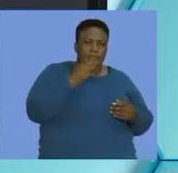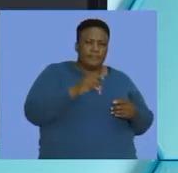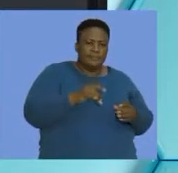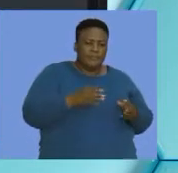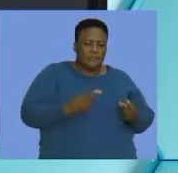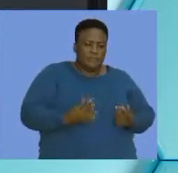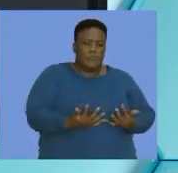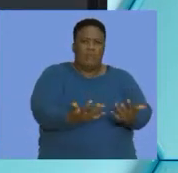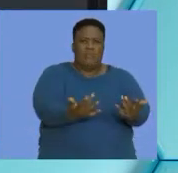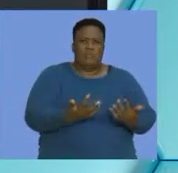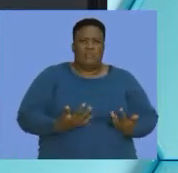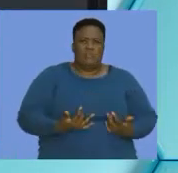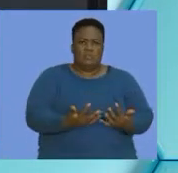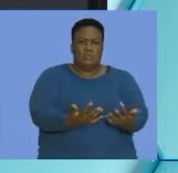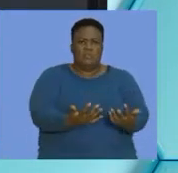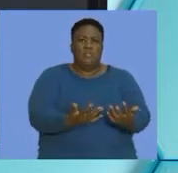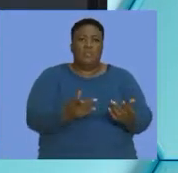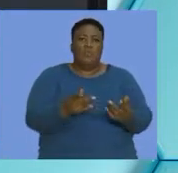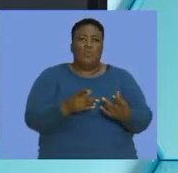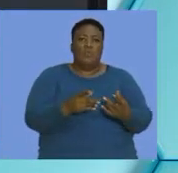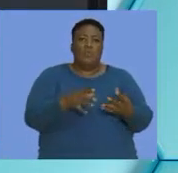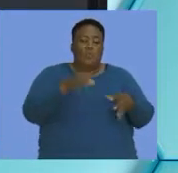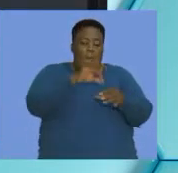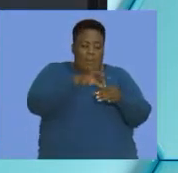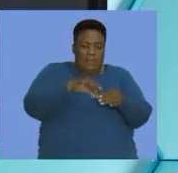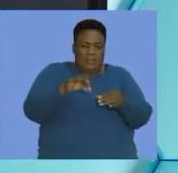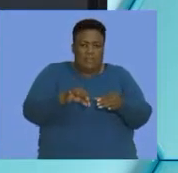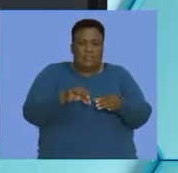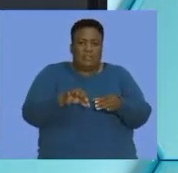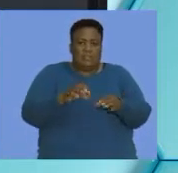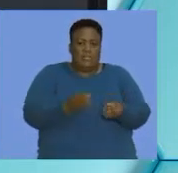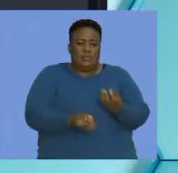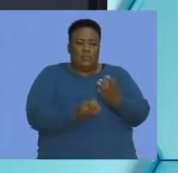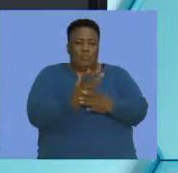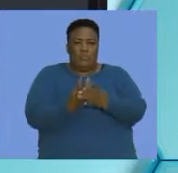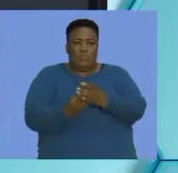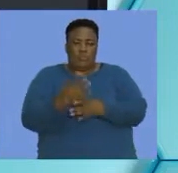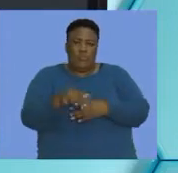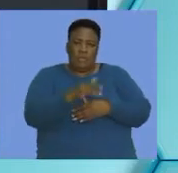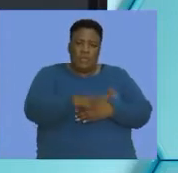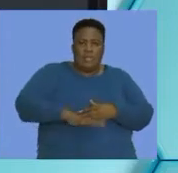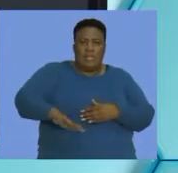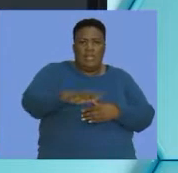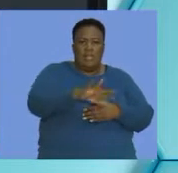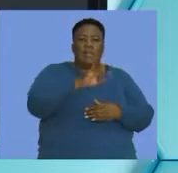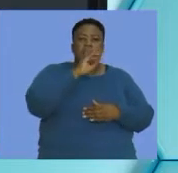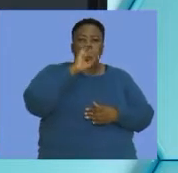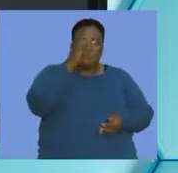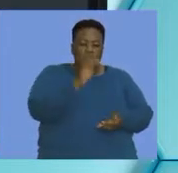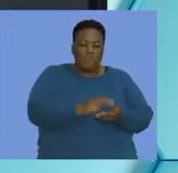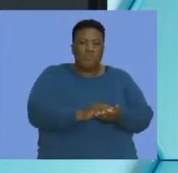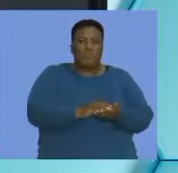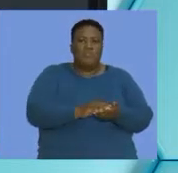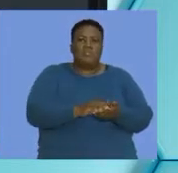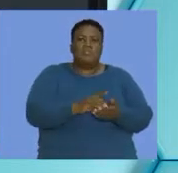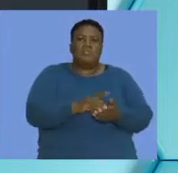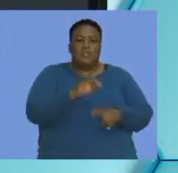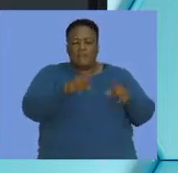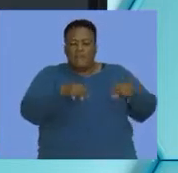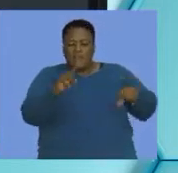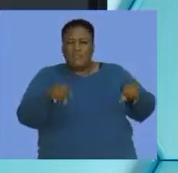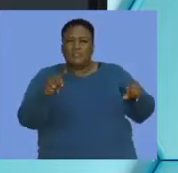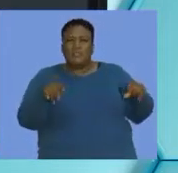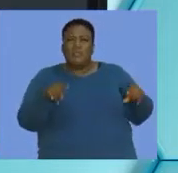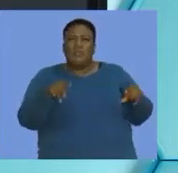and reduce the plants that grow in an area, and thereby we reduce the diversity of plants in a specific